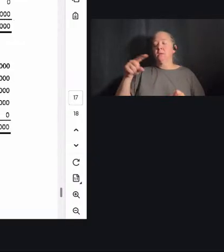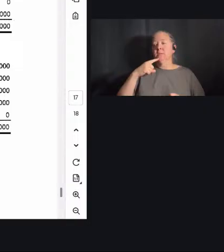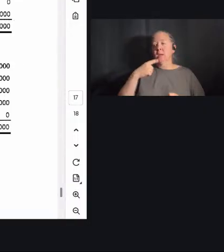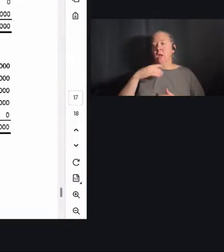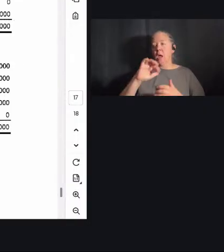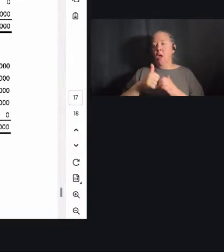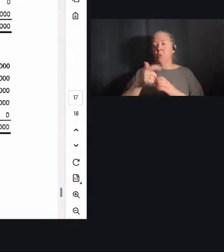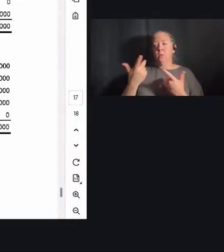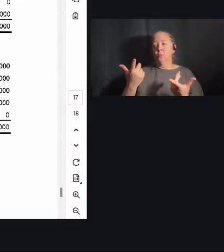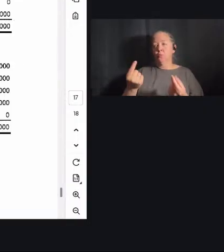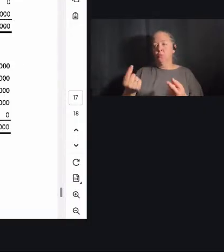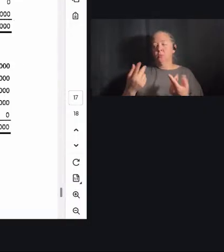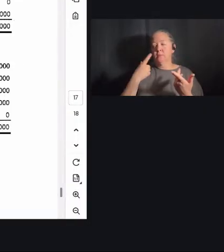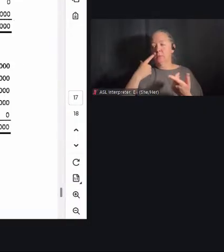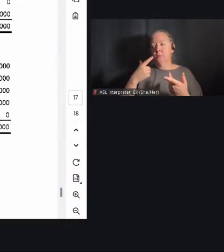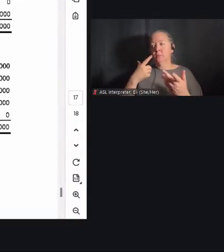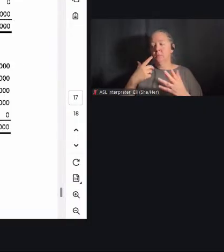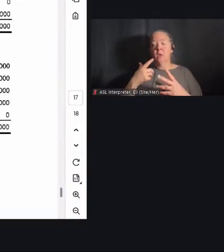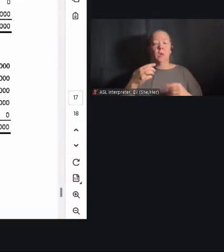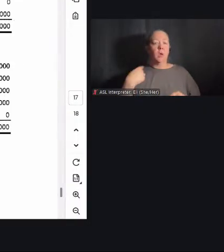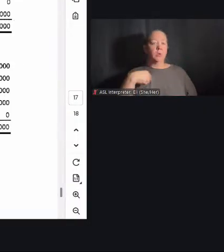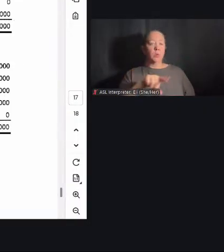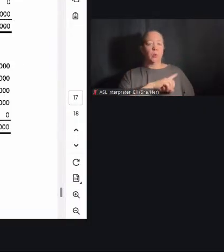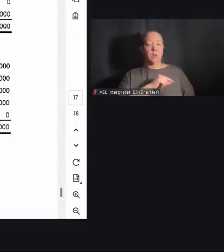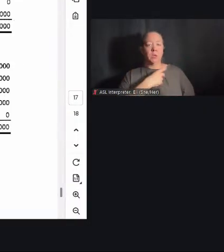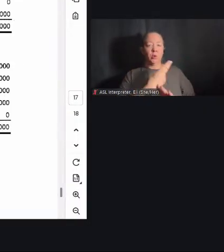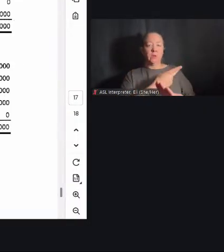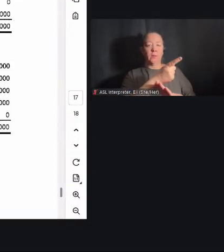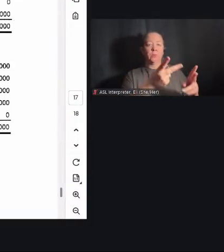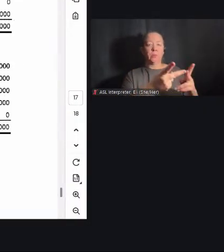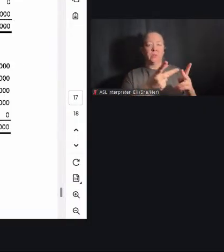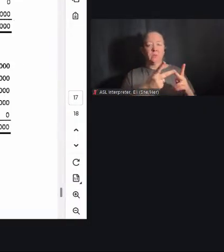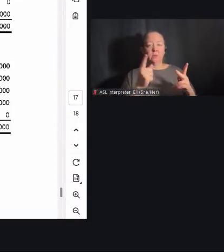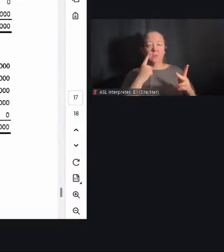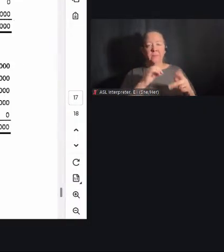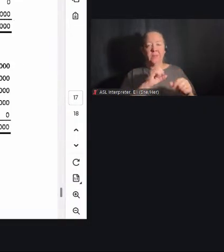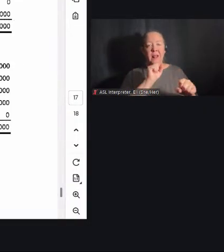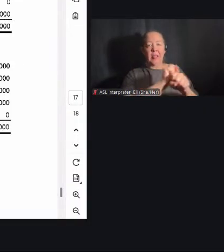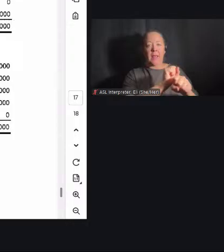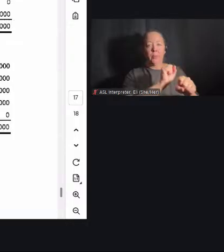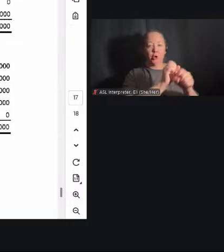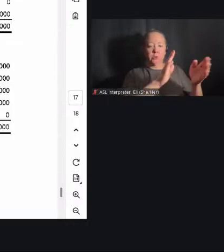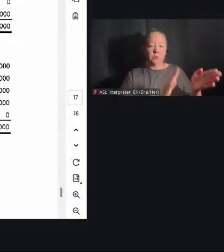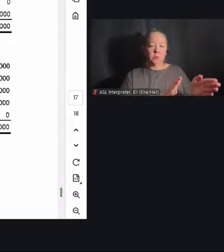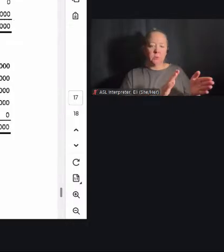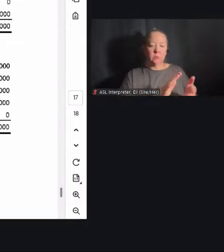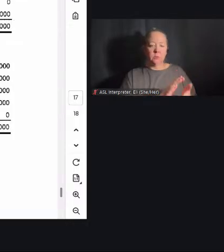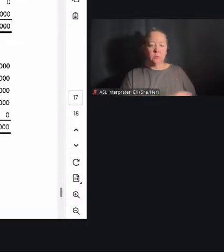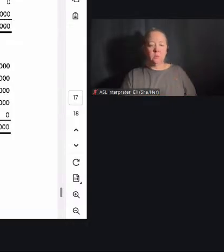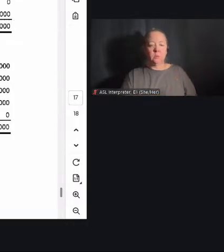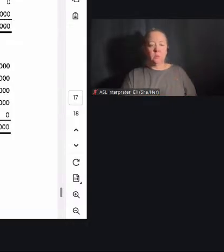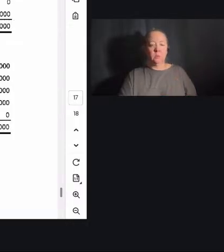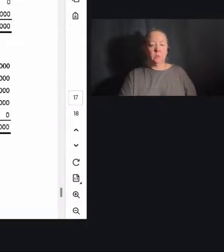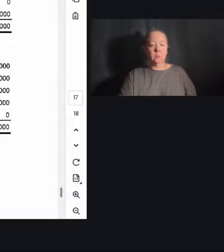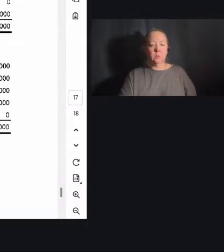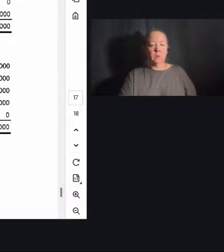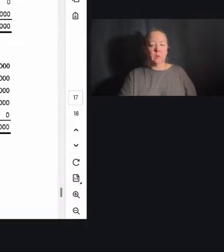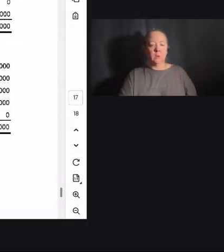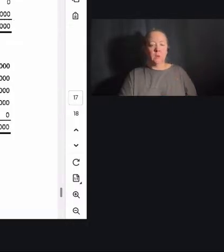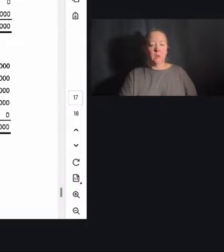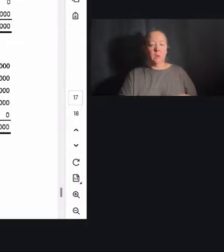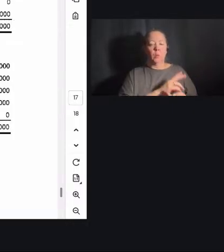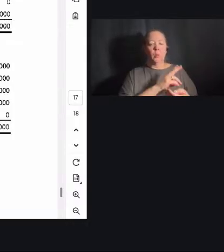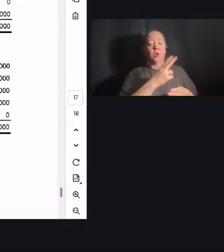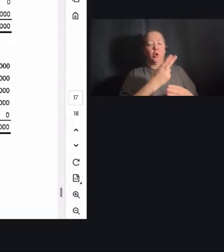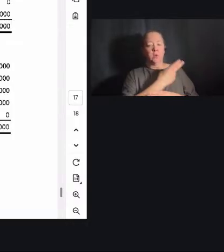positions basically as laborers. And so we're able to use that without incurring any of the